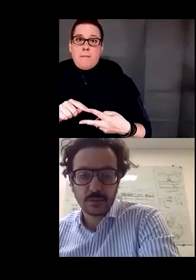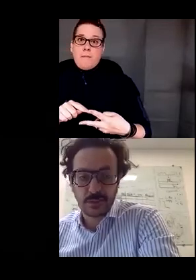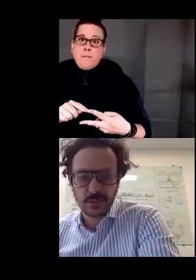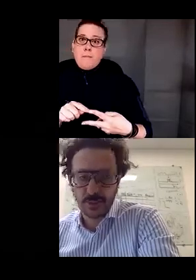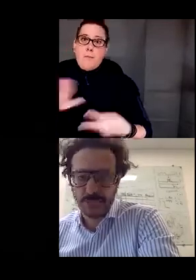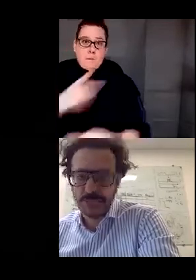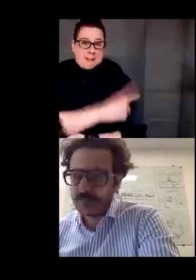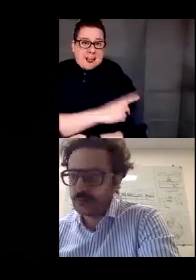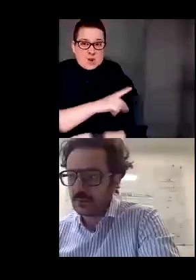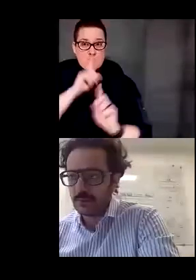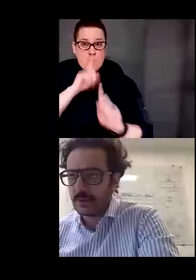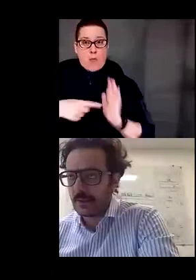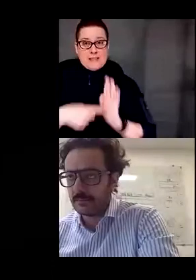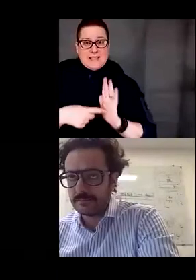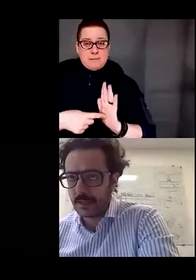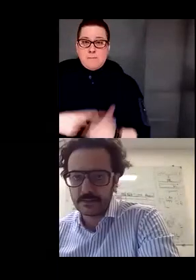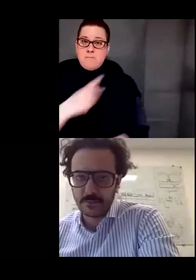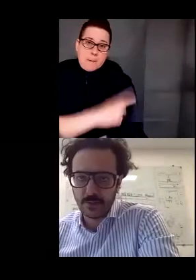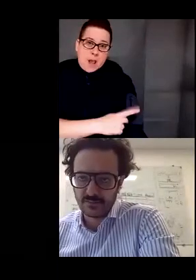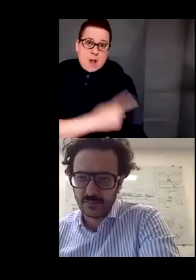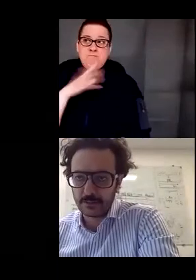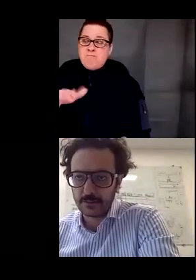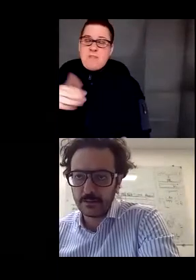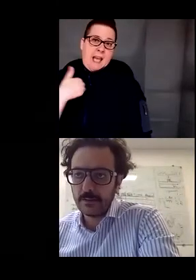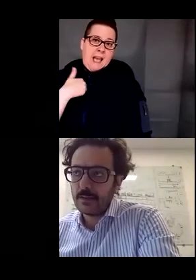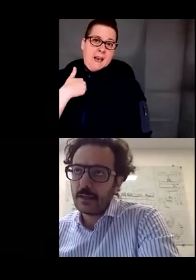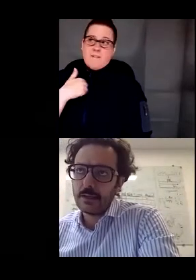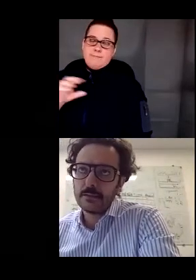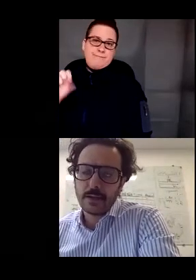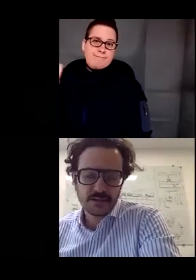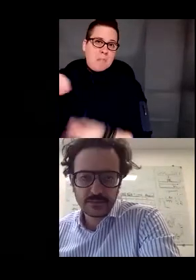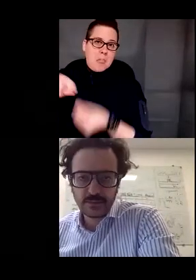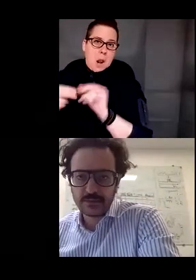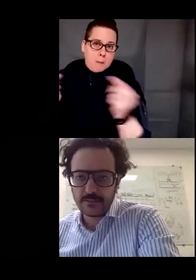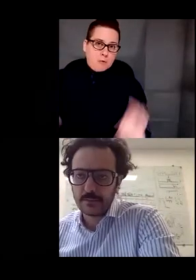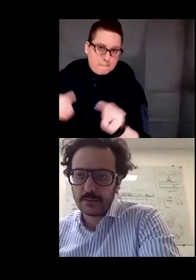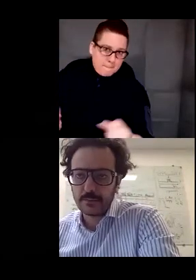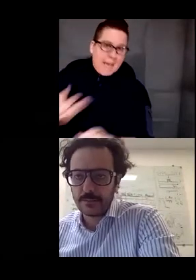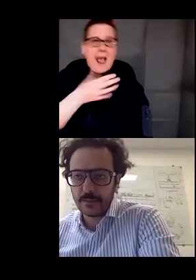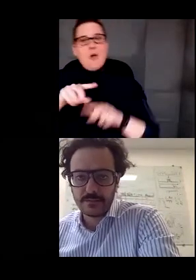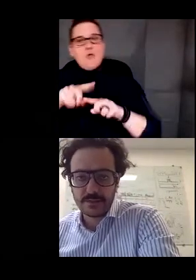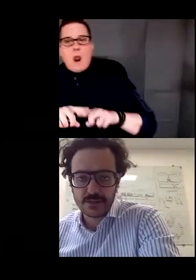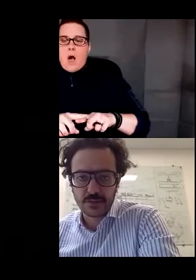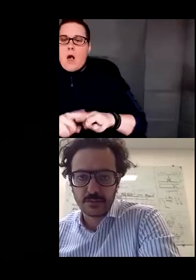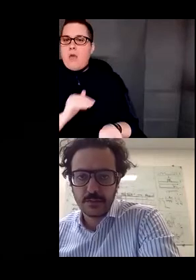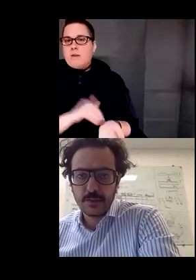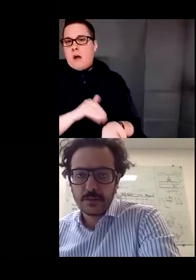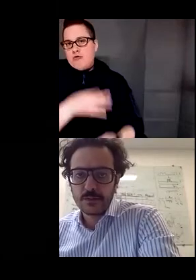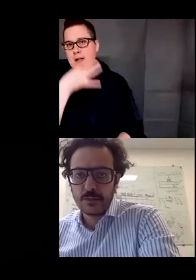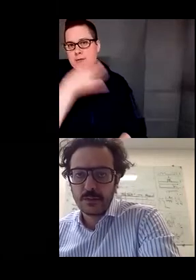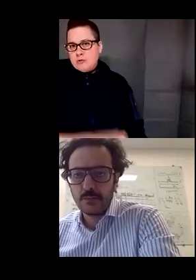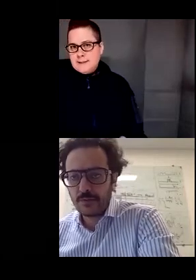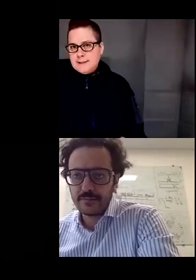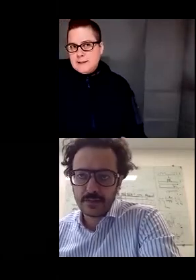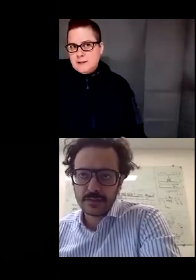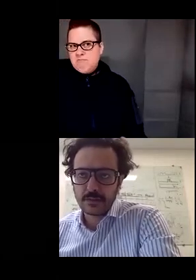symptom report. So patients will tell you, I have X amount of pain, and the expertise of the physician.